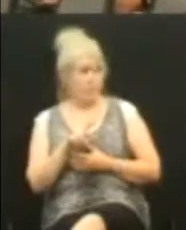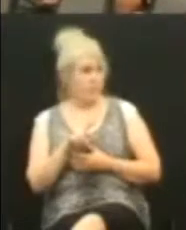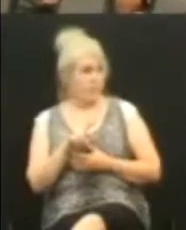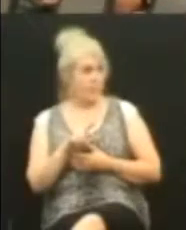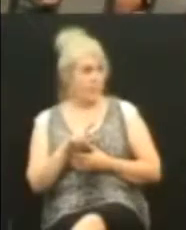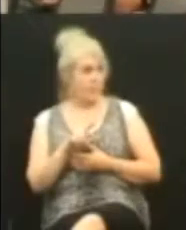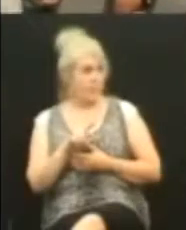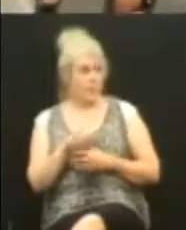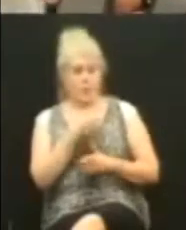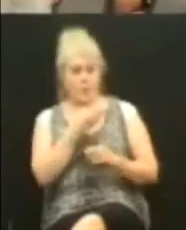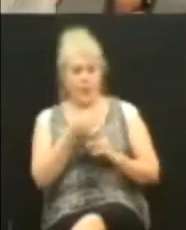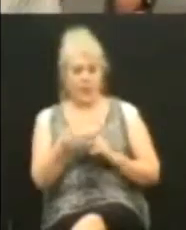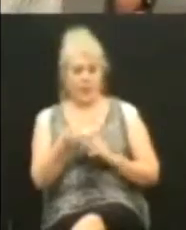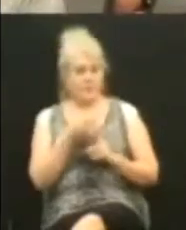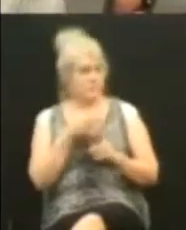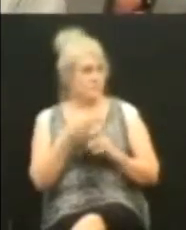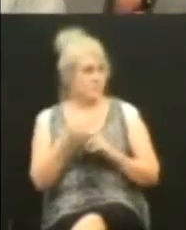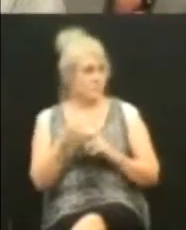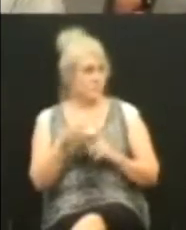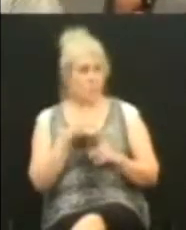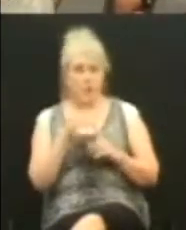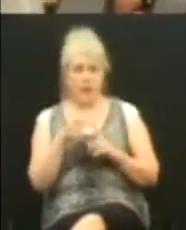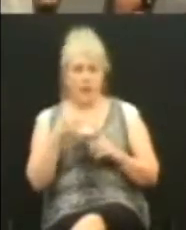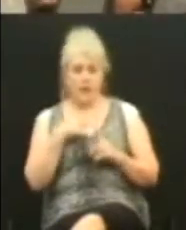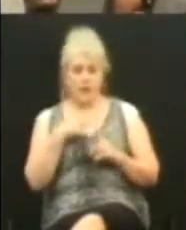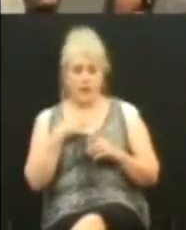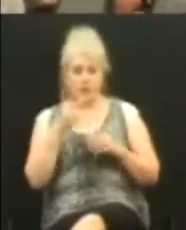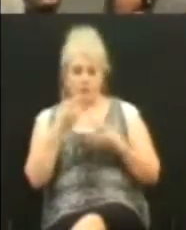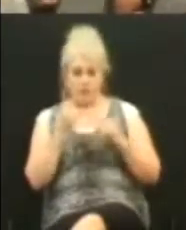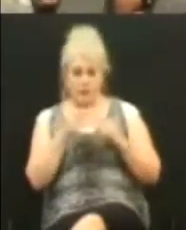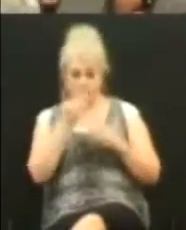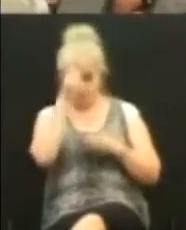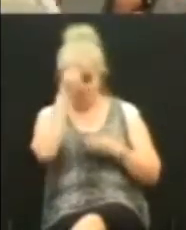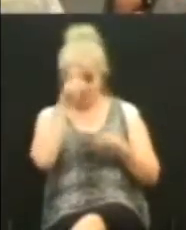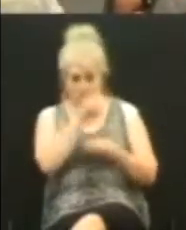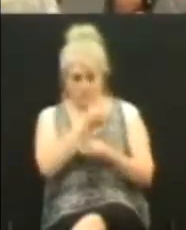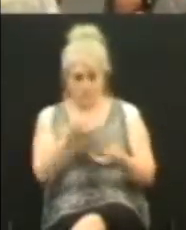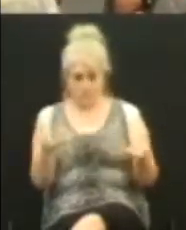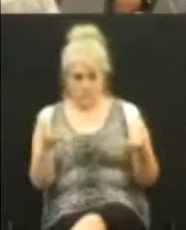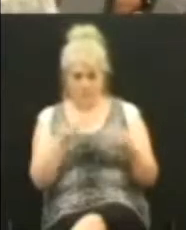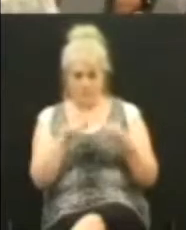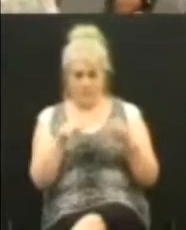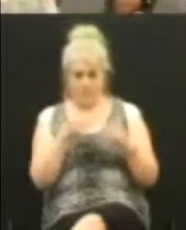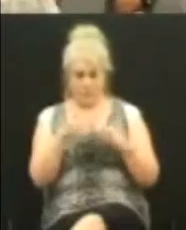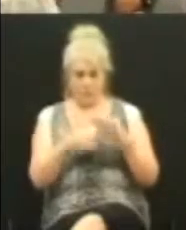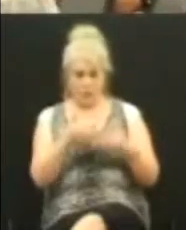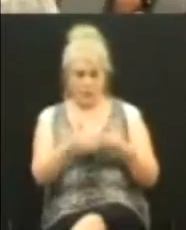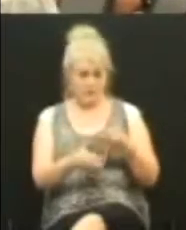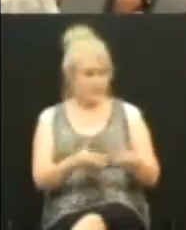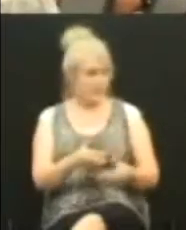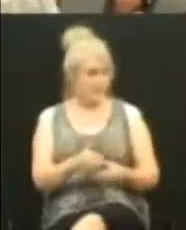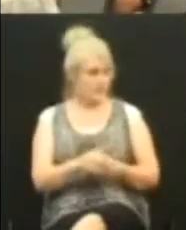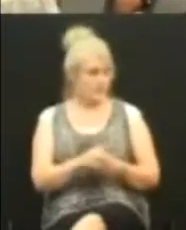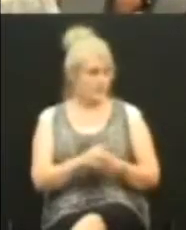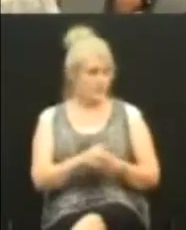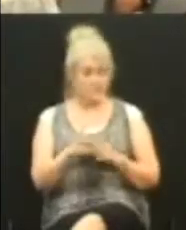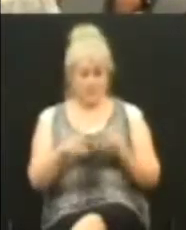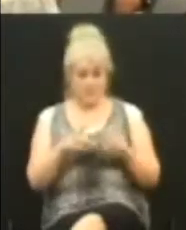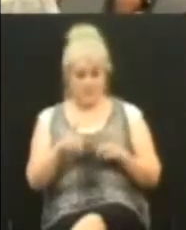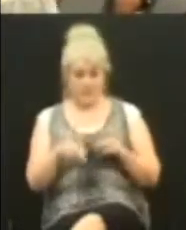malicious harassment, even when I try to inform you or go through the process sometimes of people in your employ